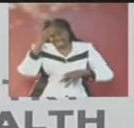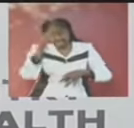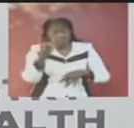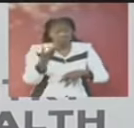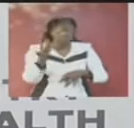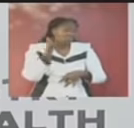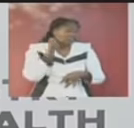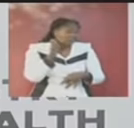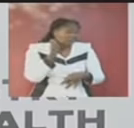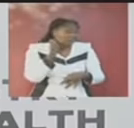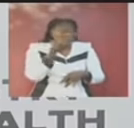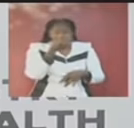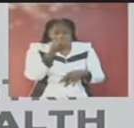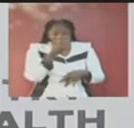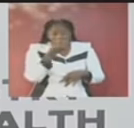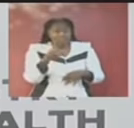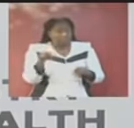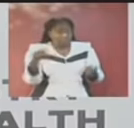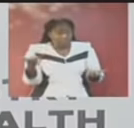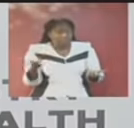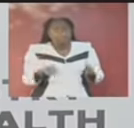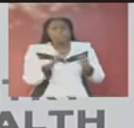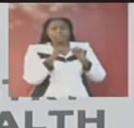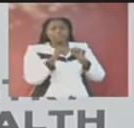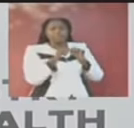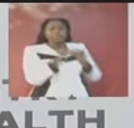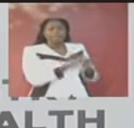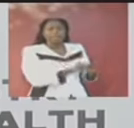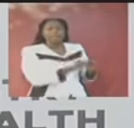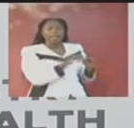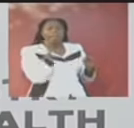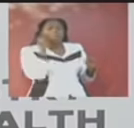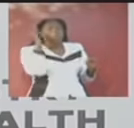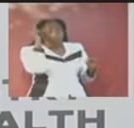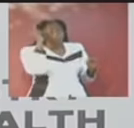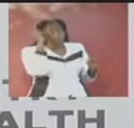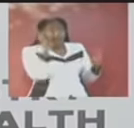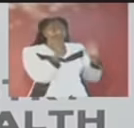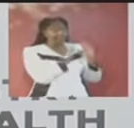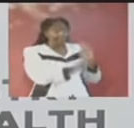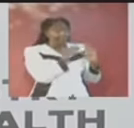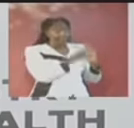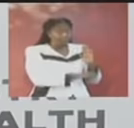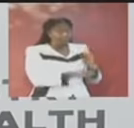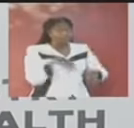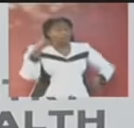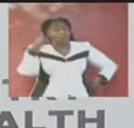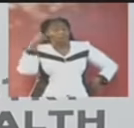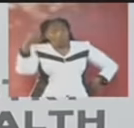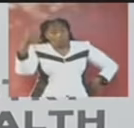stay at home and contact your employer. Again, you can reach the Ministry of Health at